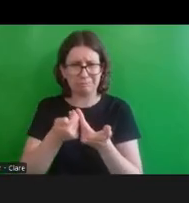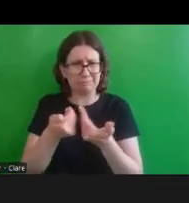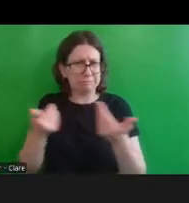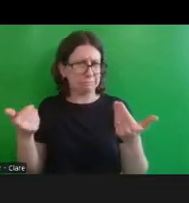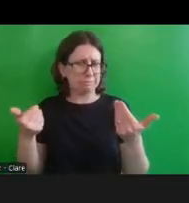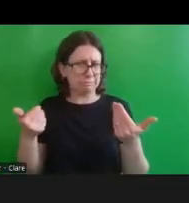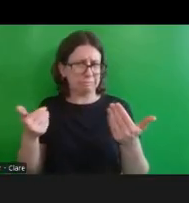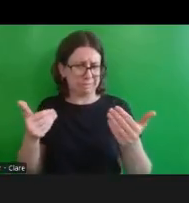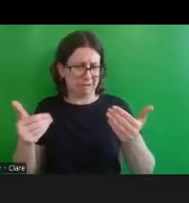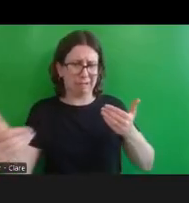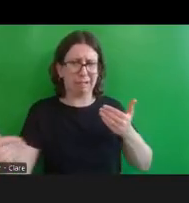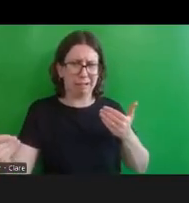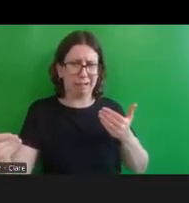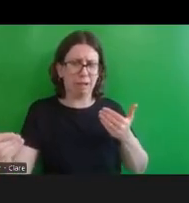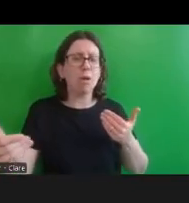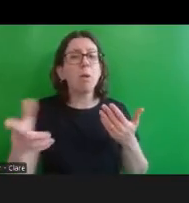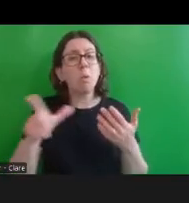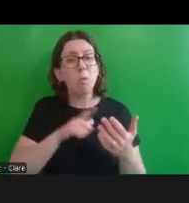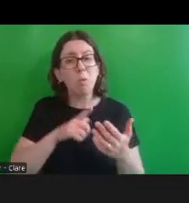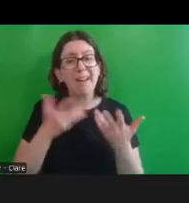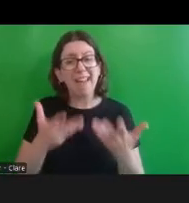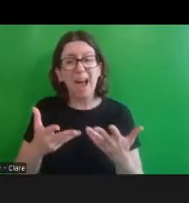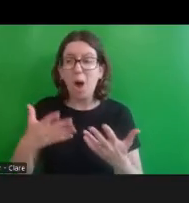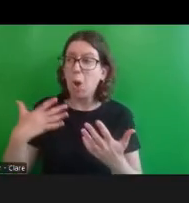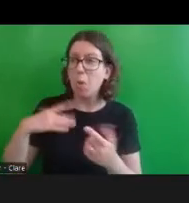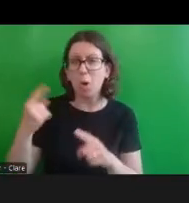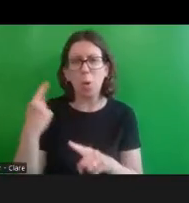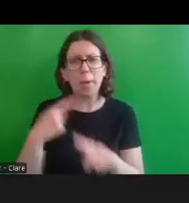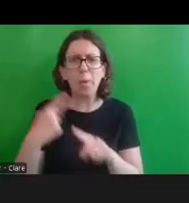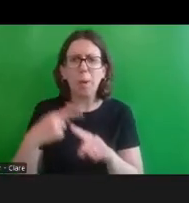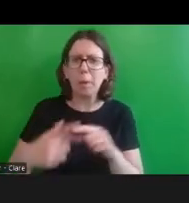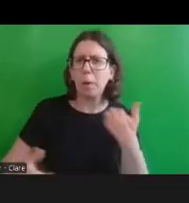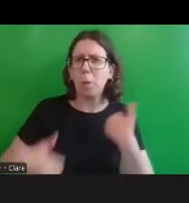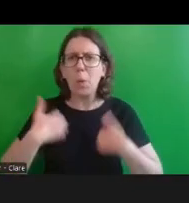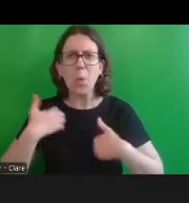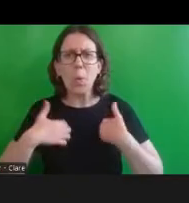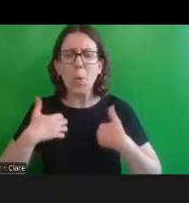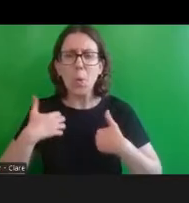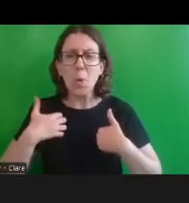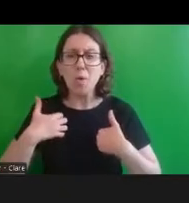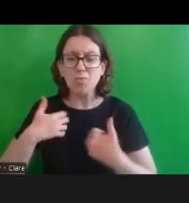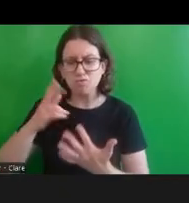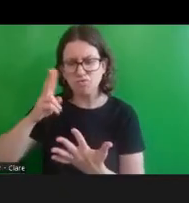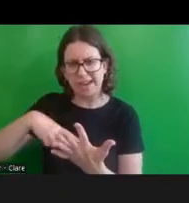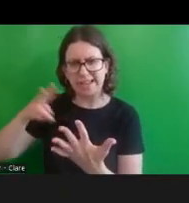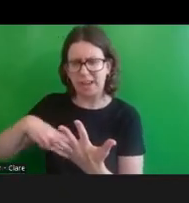on instant gratification or snackable content, whereas reading is perceived as too long form.